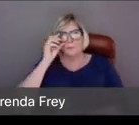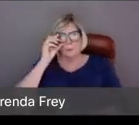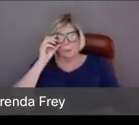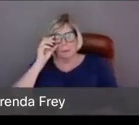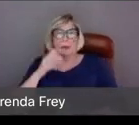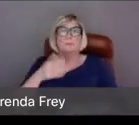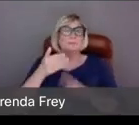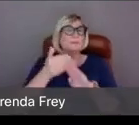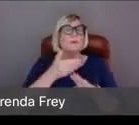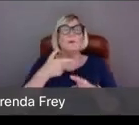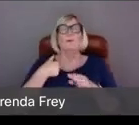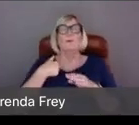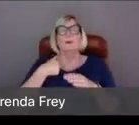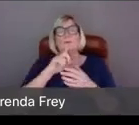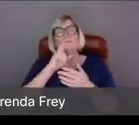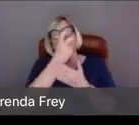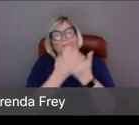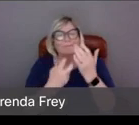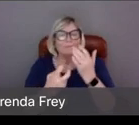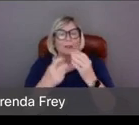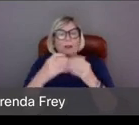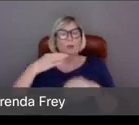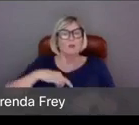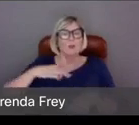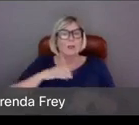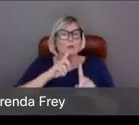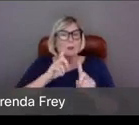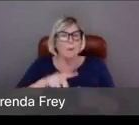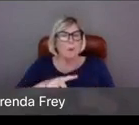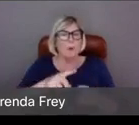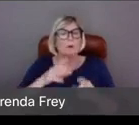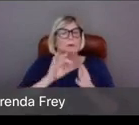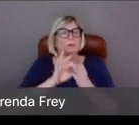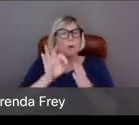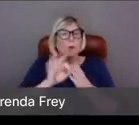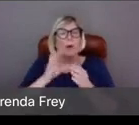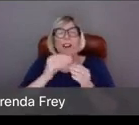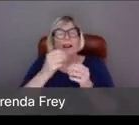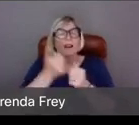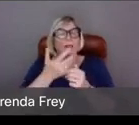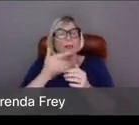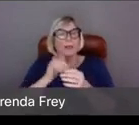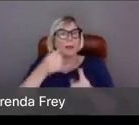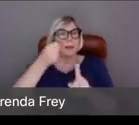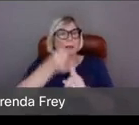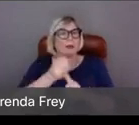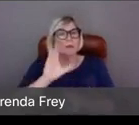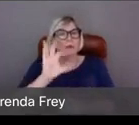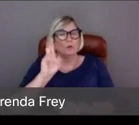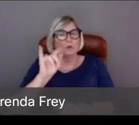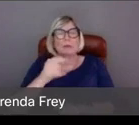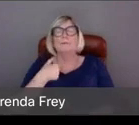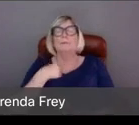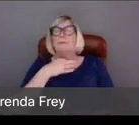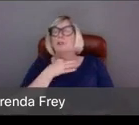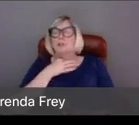So before we get too deep into the credit report and score and all the things it impacts, just curious if in